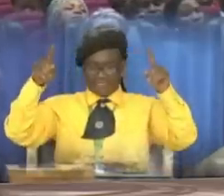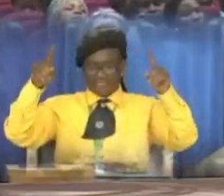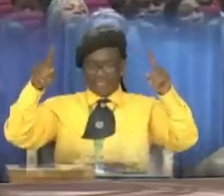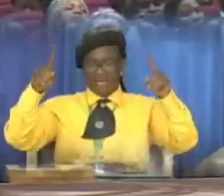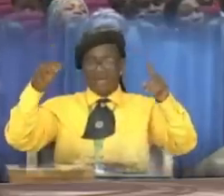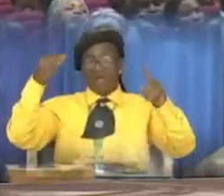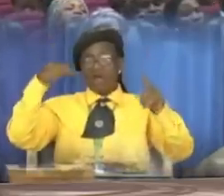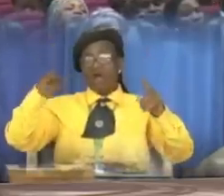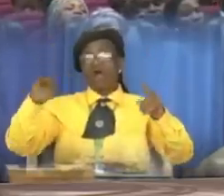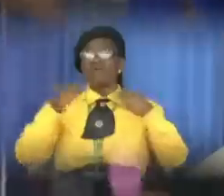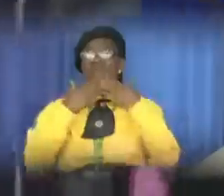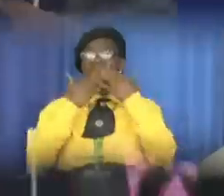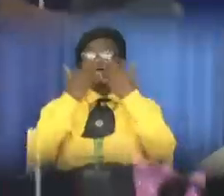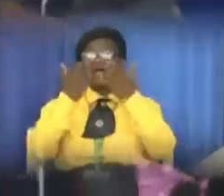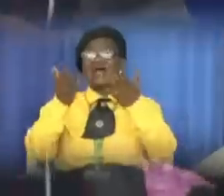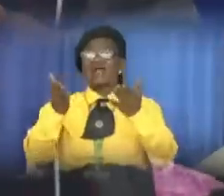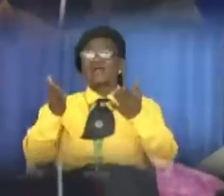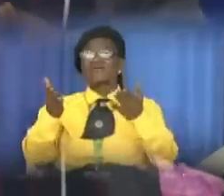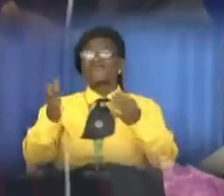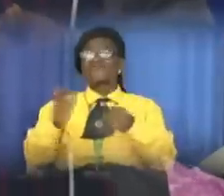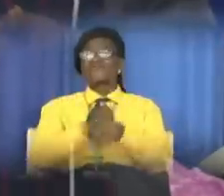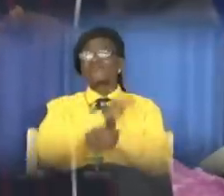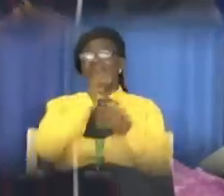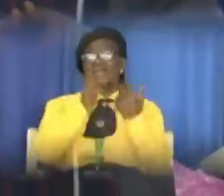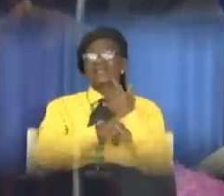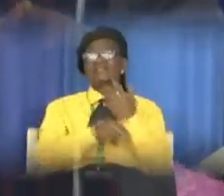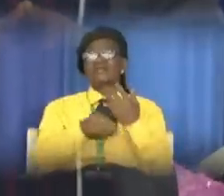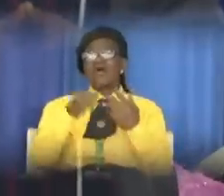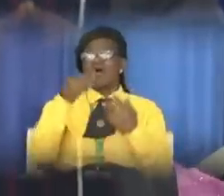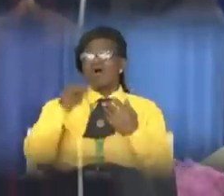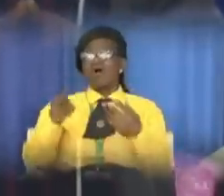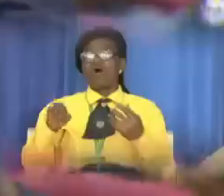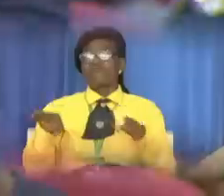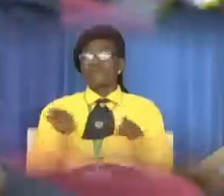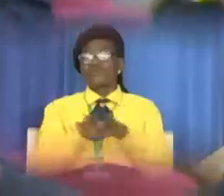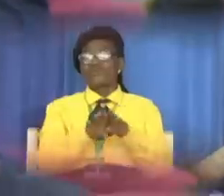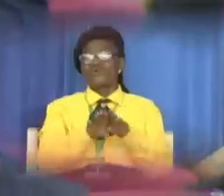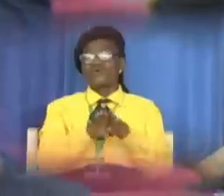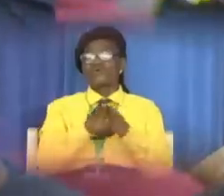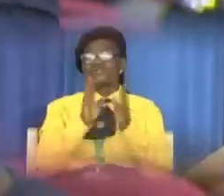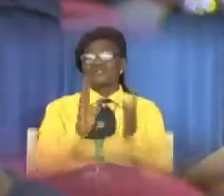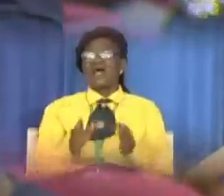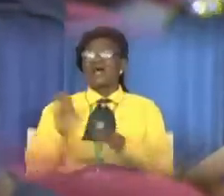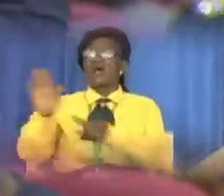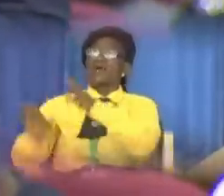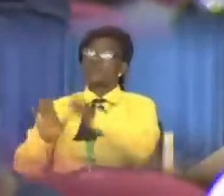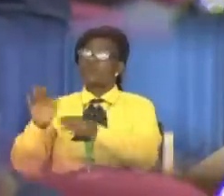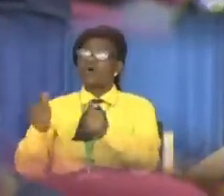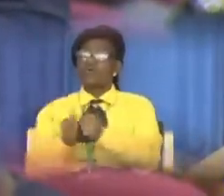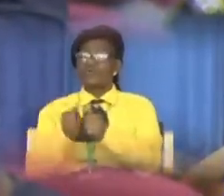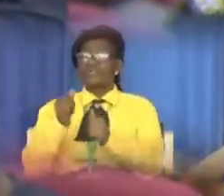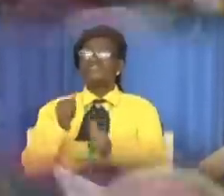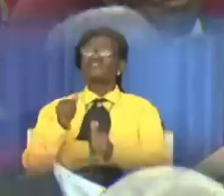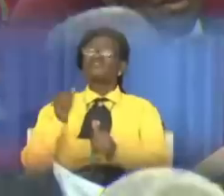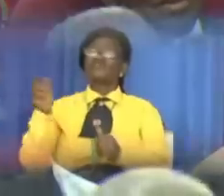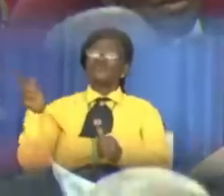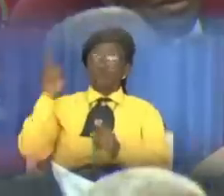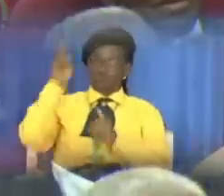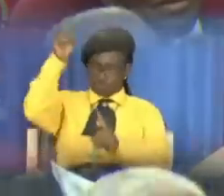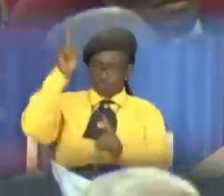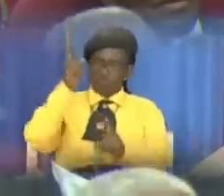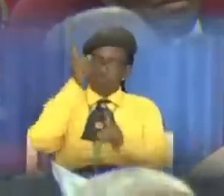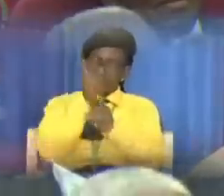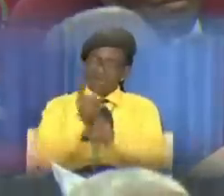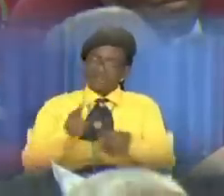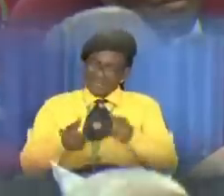of gratitude, of a closer walk with you. Just let it be well with them, Lord.